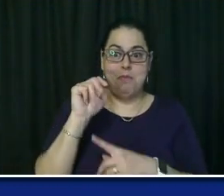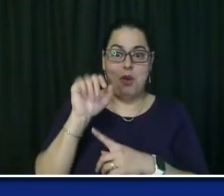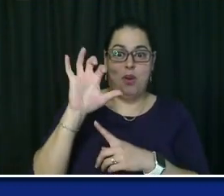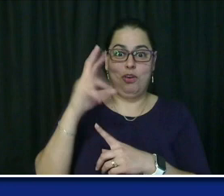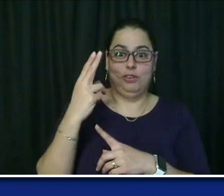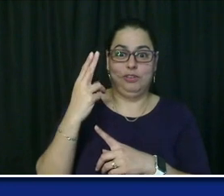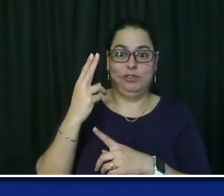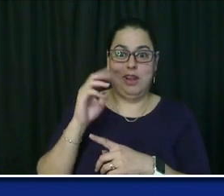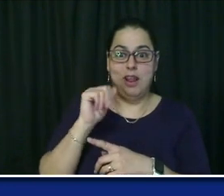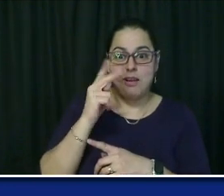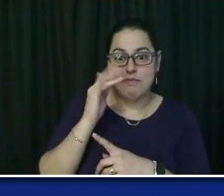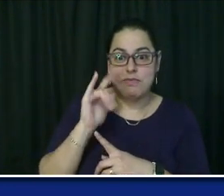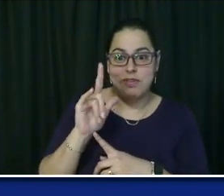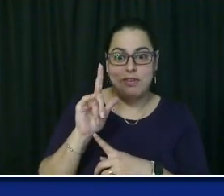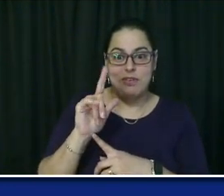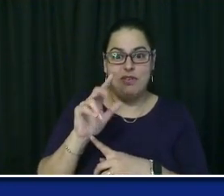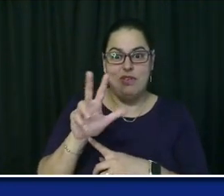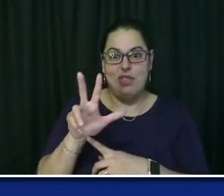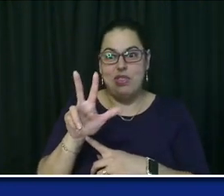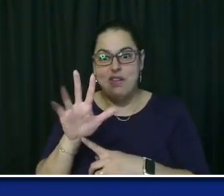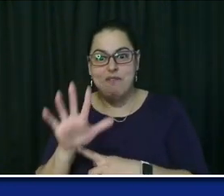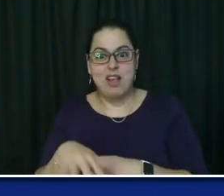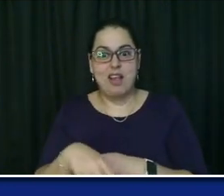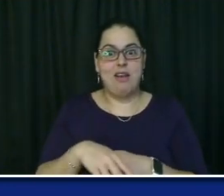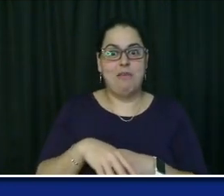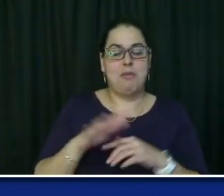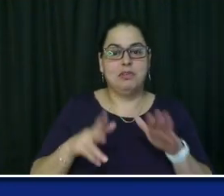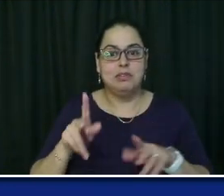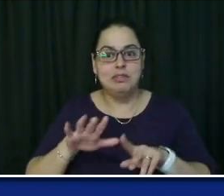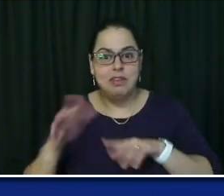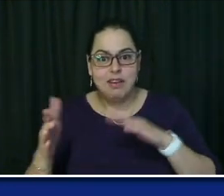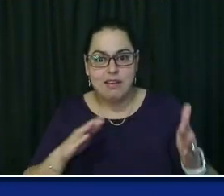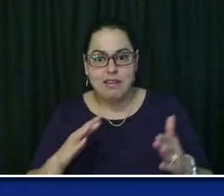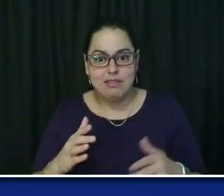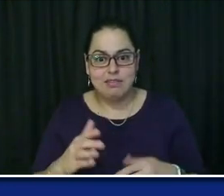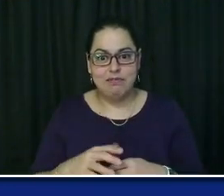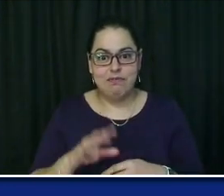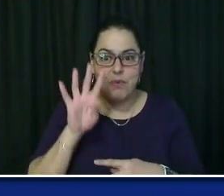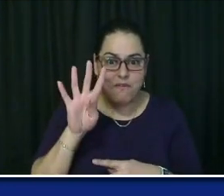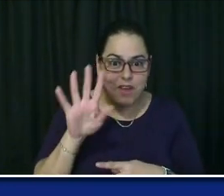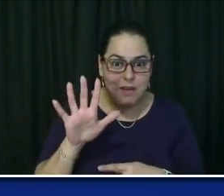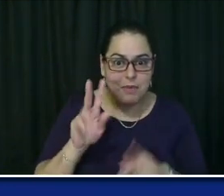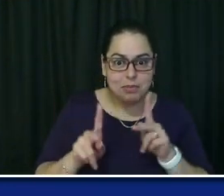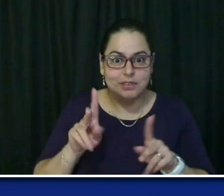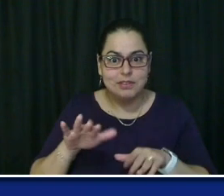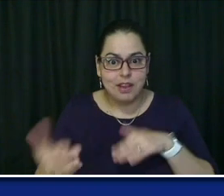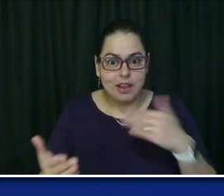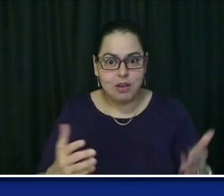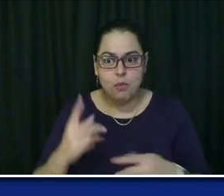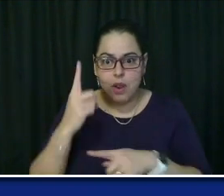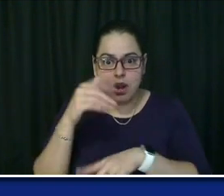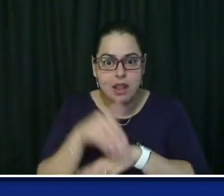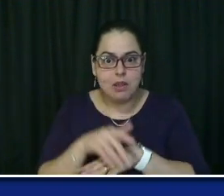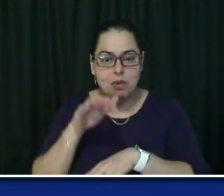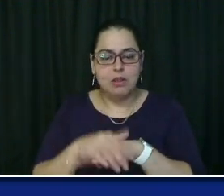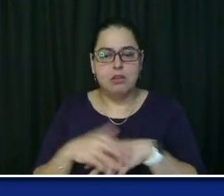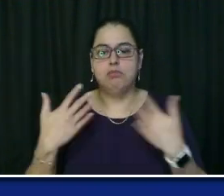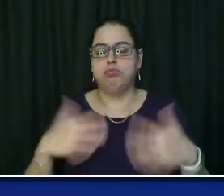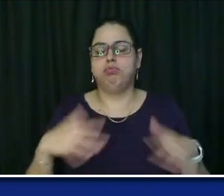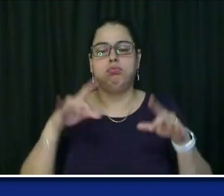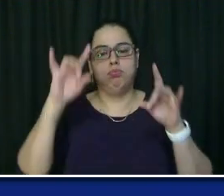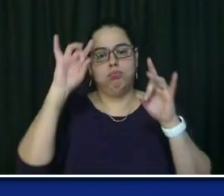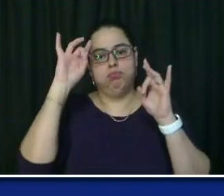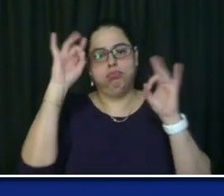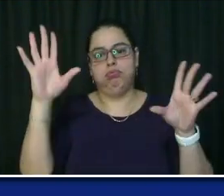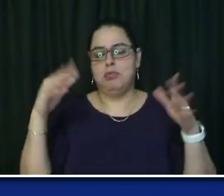horrific. And I never want to see those days again, which is why we're prepared to shut things down if those numbers go up again. We don't want to do that. No